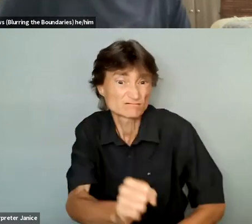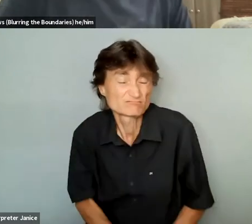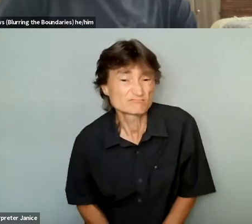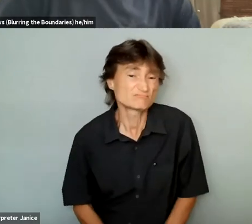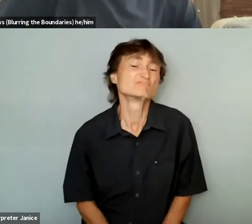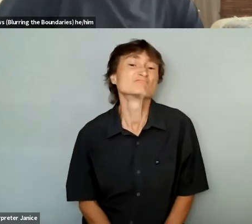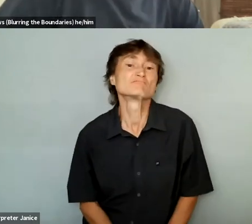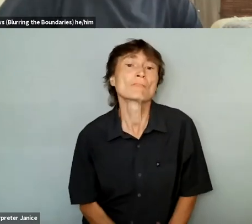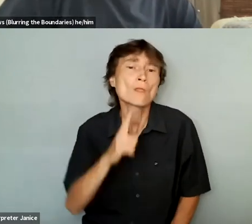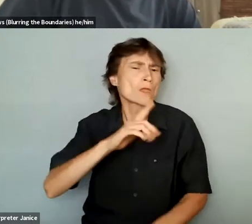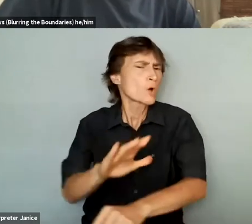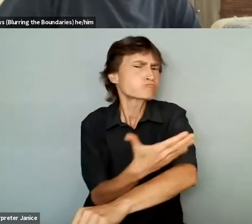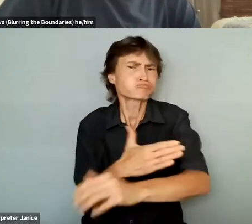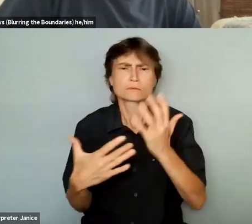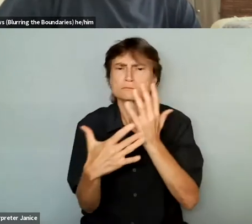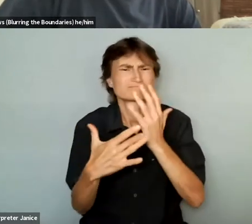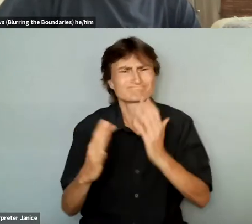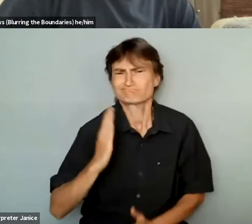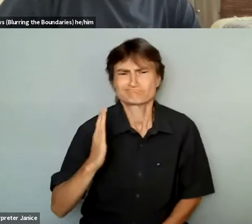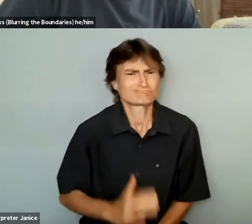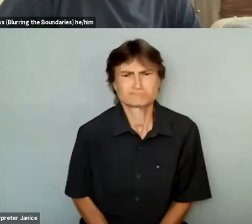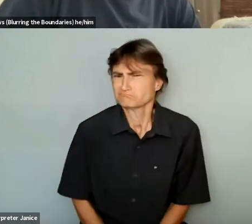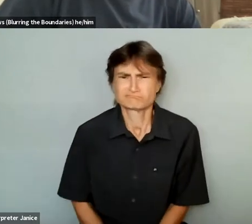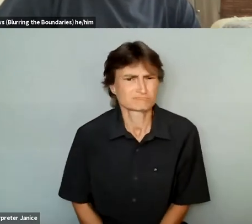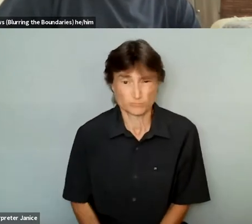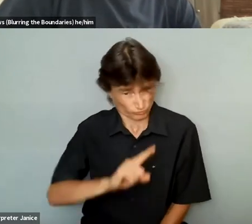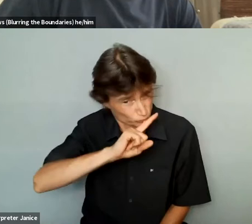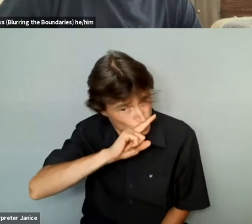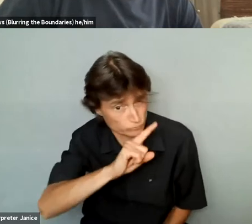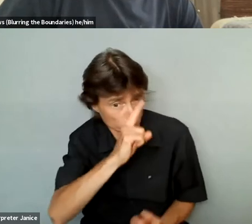Music technology was not accessible or designed